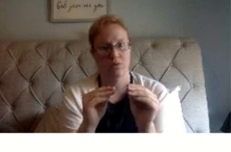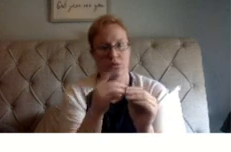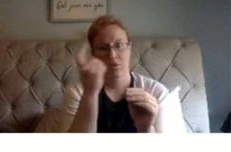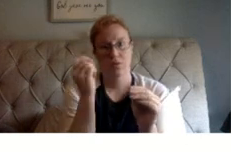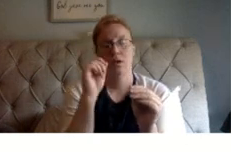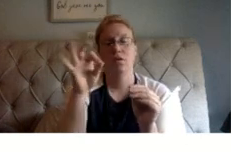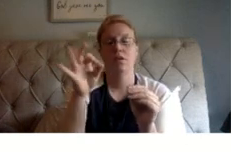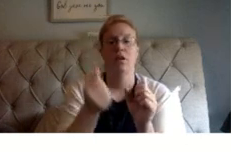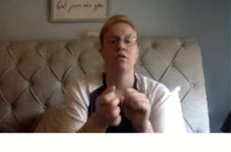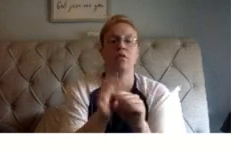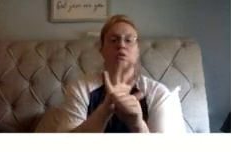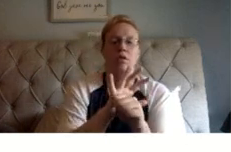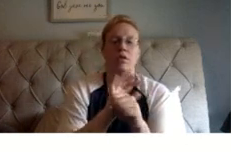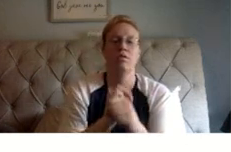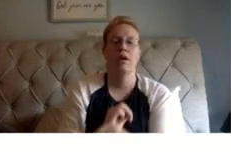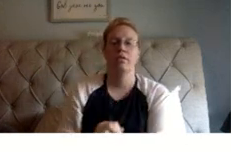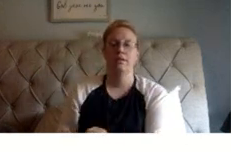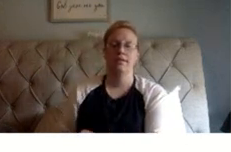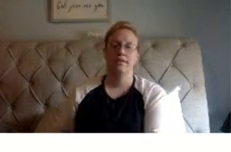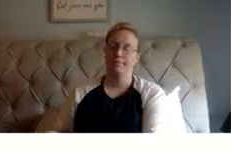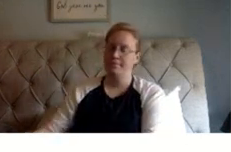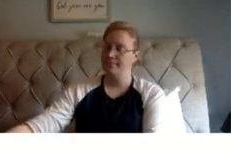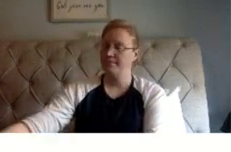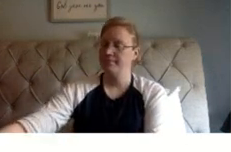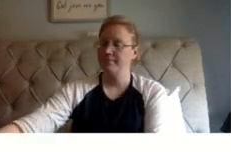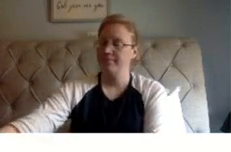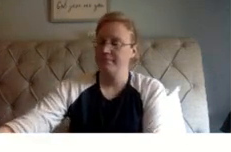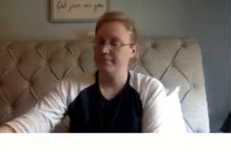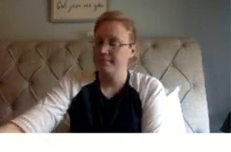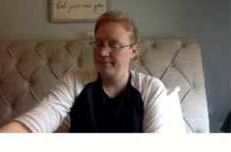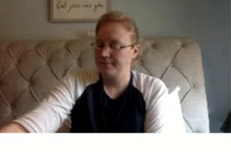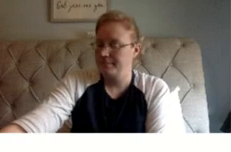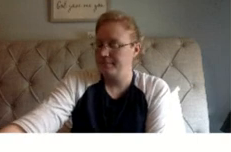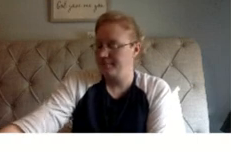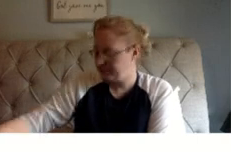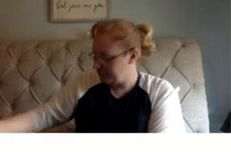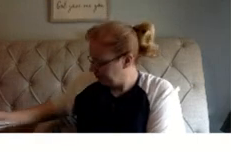because of coronavirus.